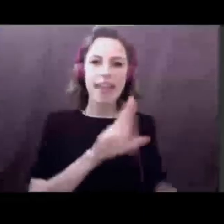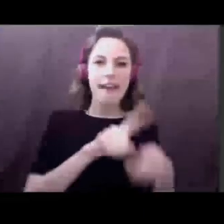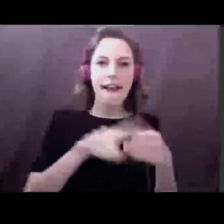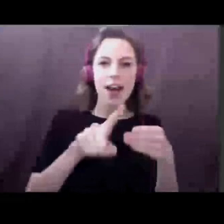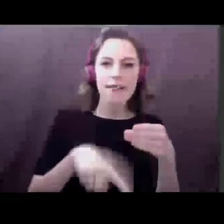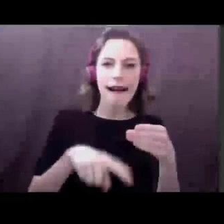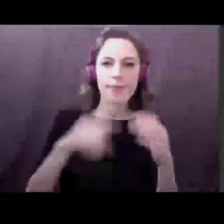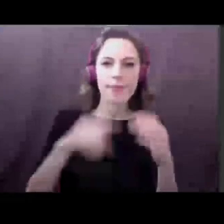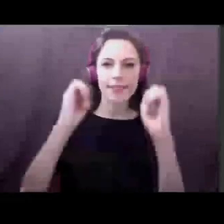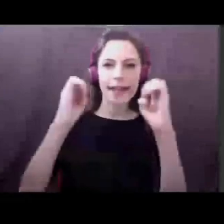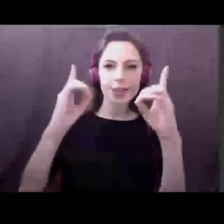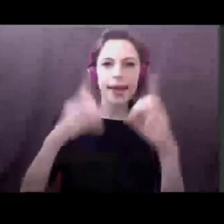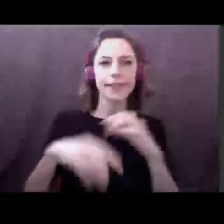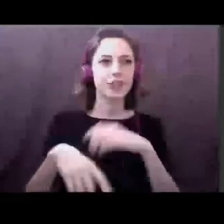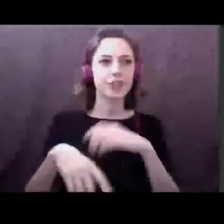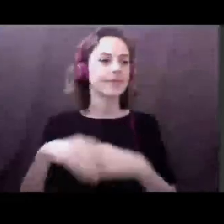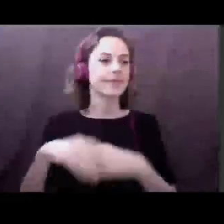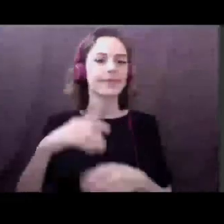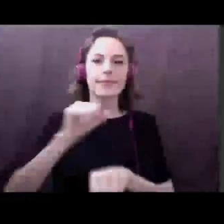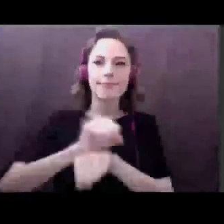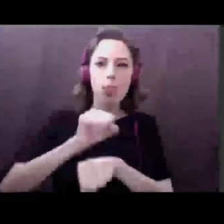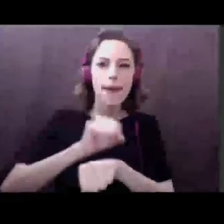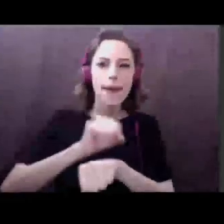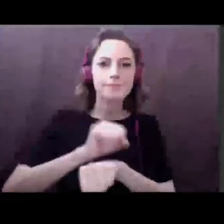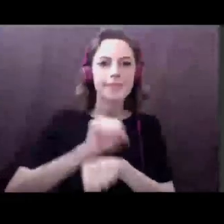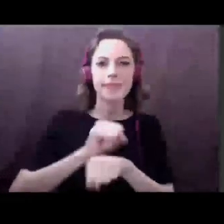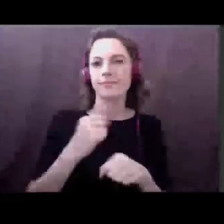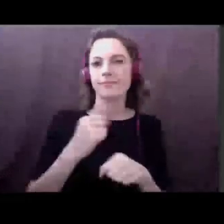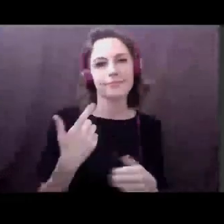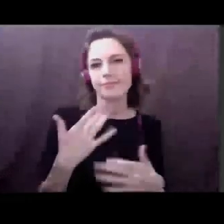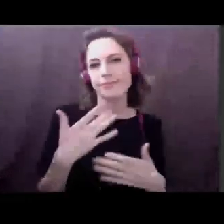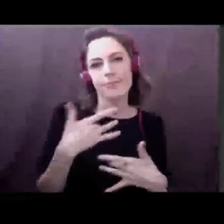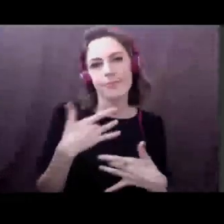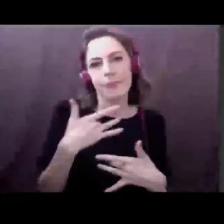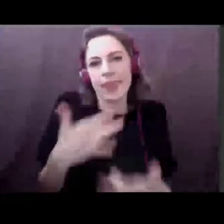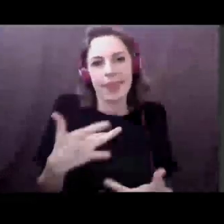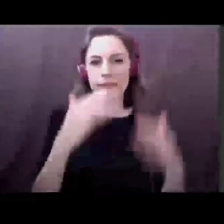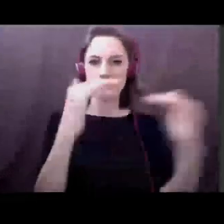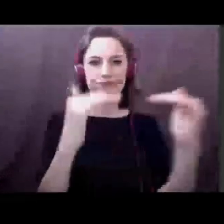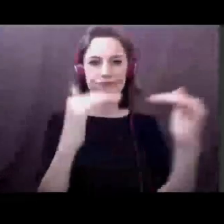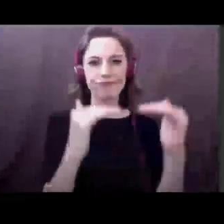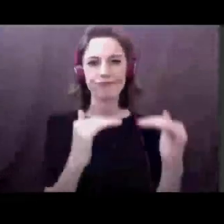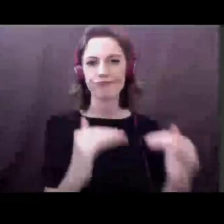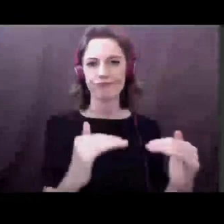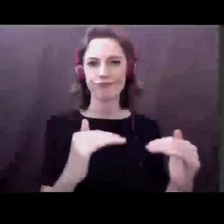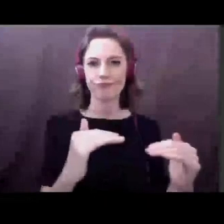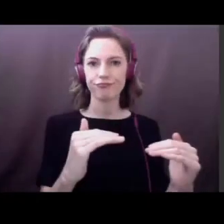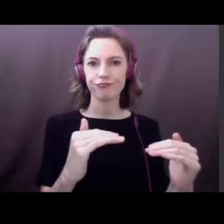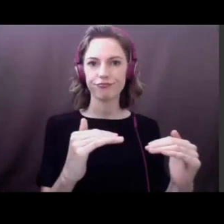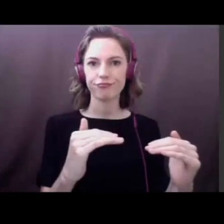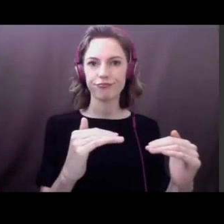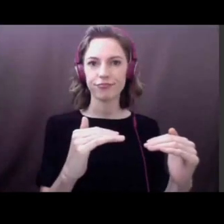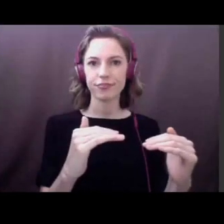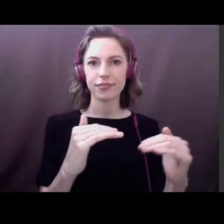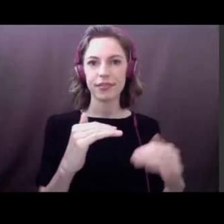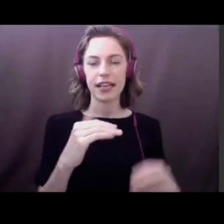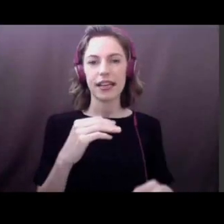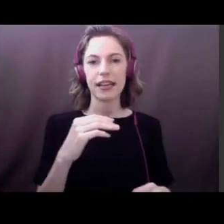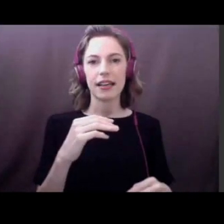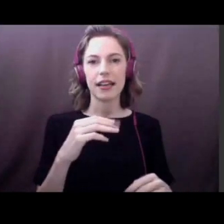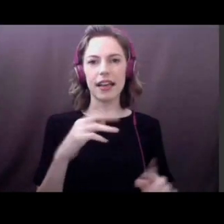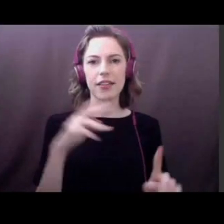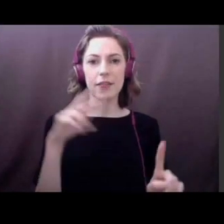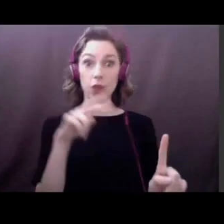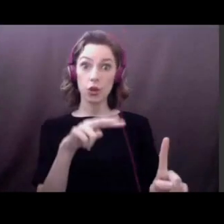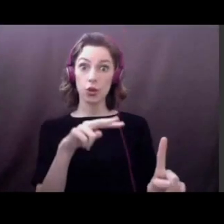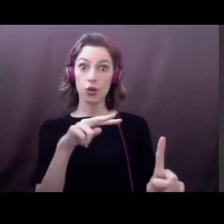stemming only from the person's medical condition. But the social model of disability is very different.